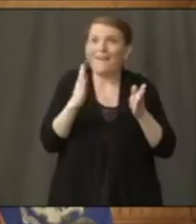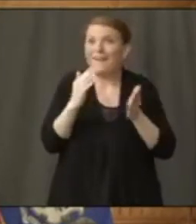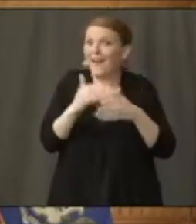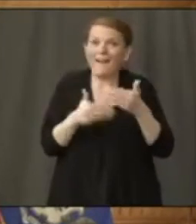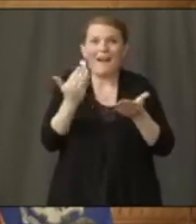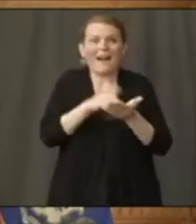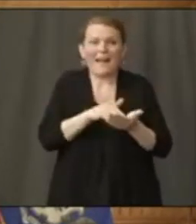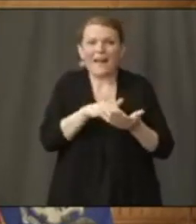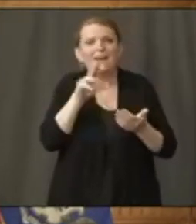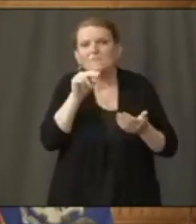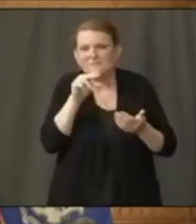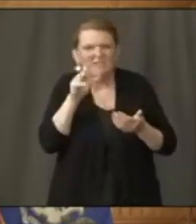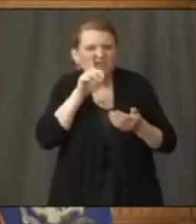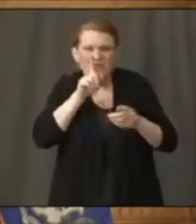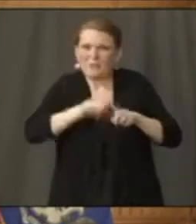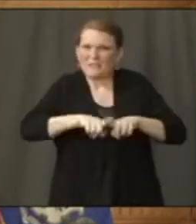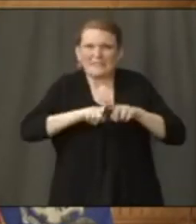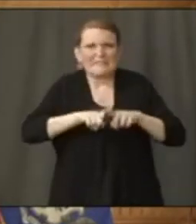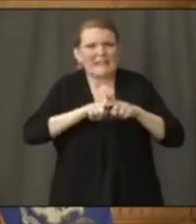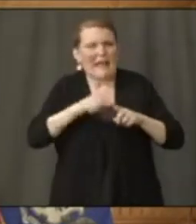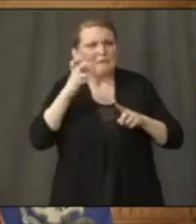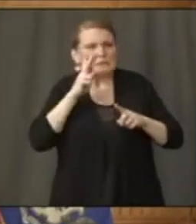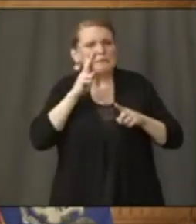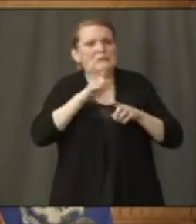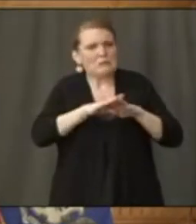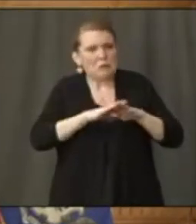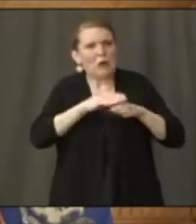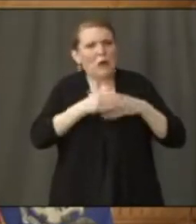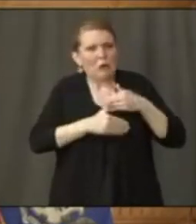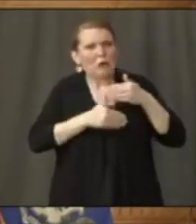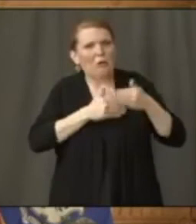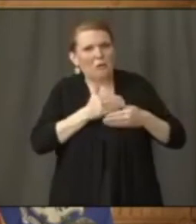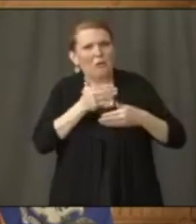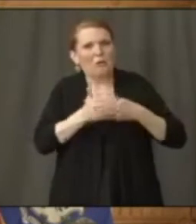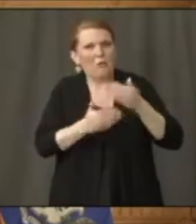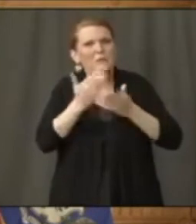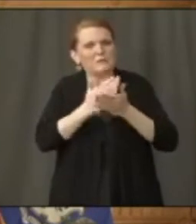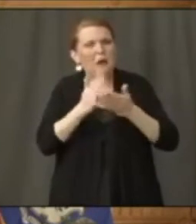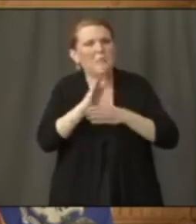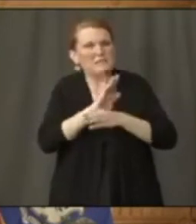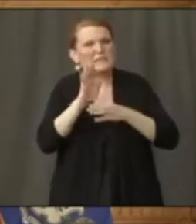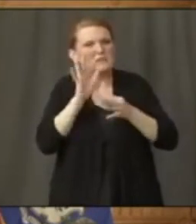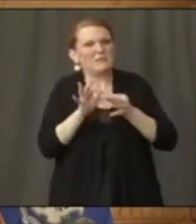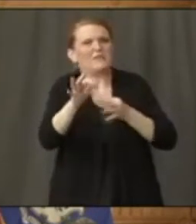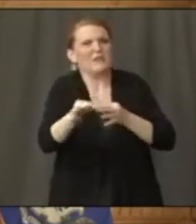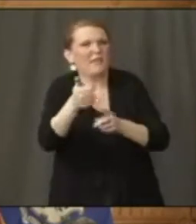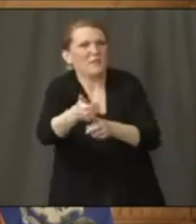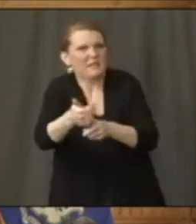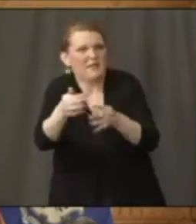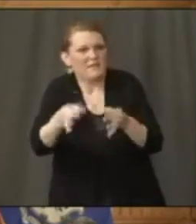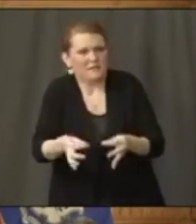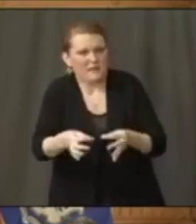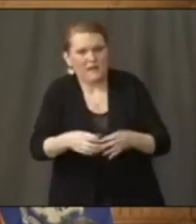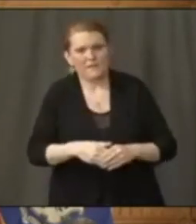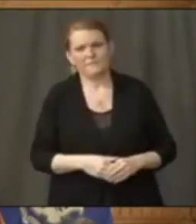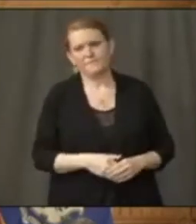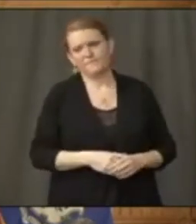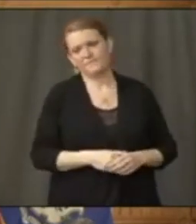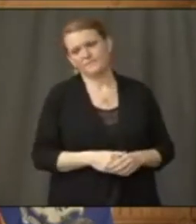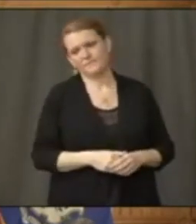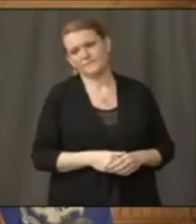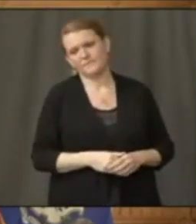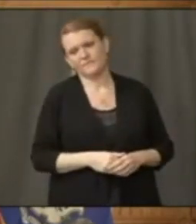his business is going to really be dictated about the number of people that they serve. That's going to be coming from the beaches, from the